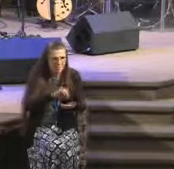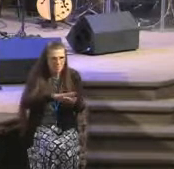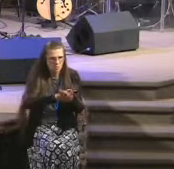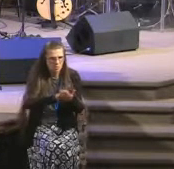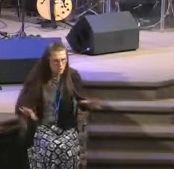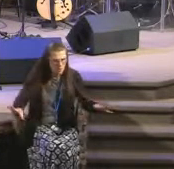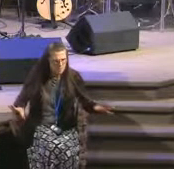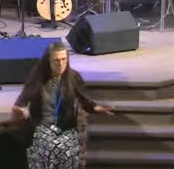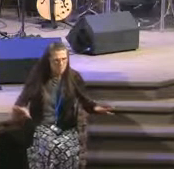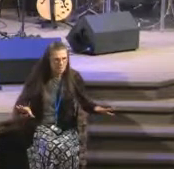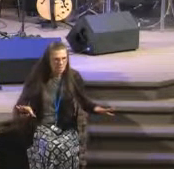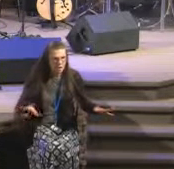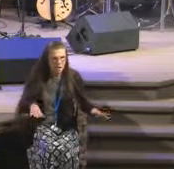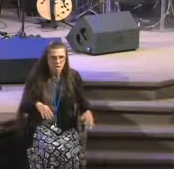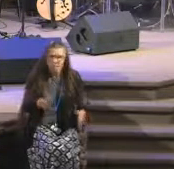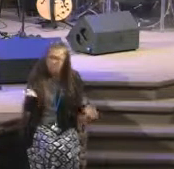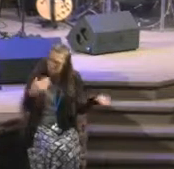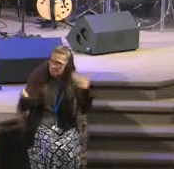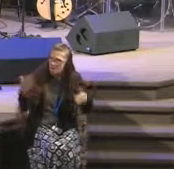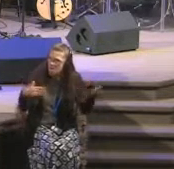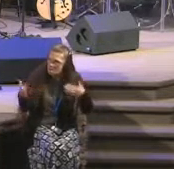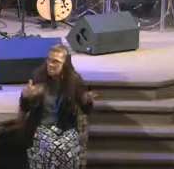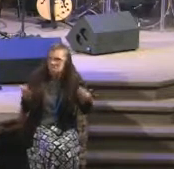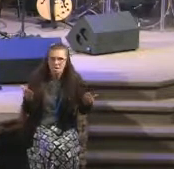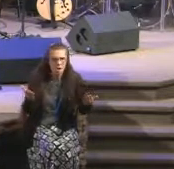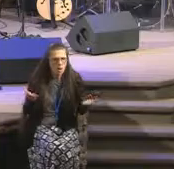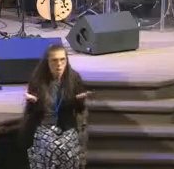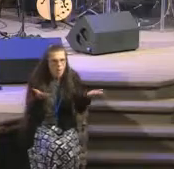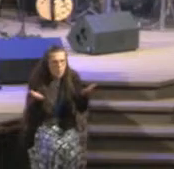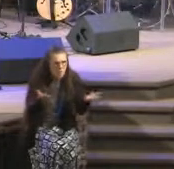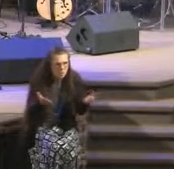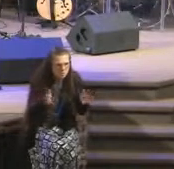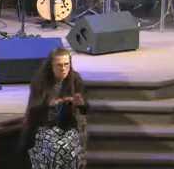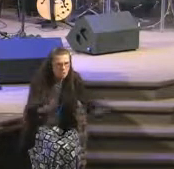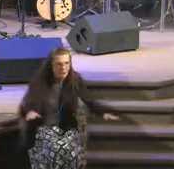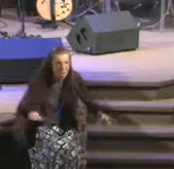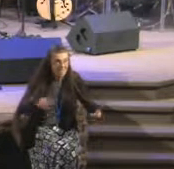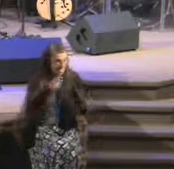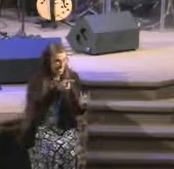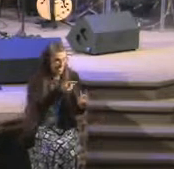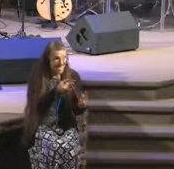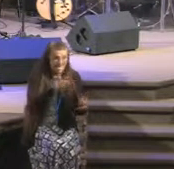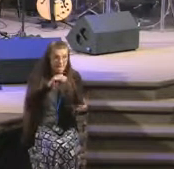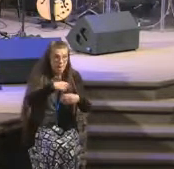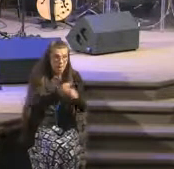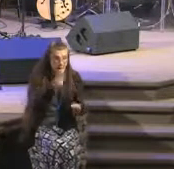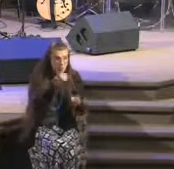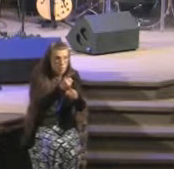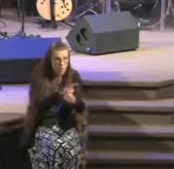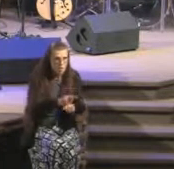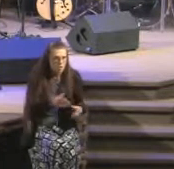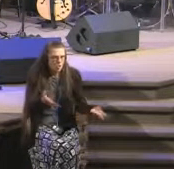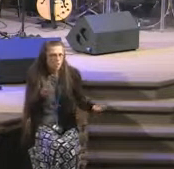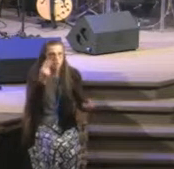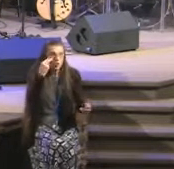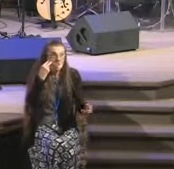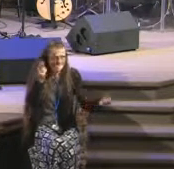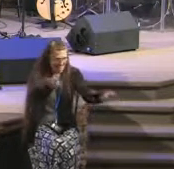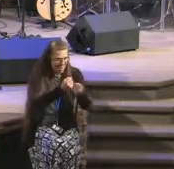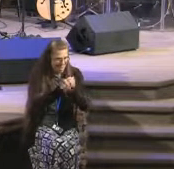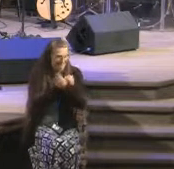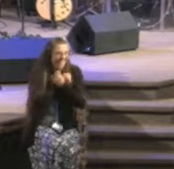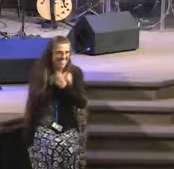correction. Watch a child that, come on somebody, watch a child that gets corrected and you're going to see love spring in their heart. But you